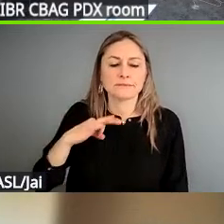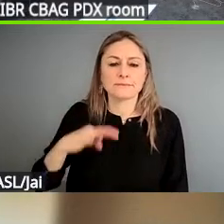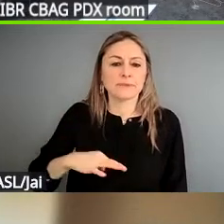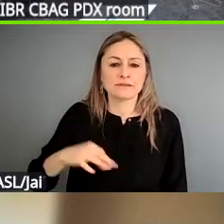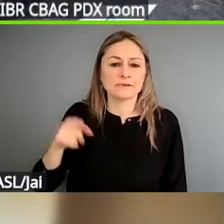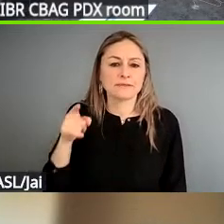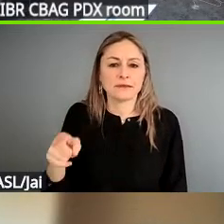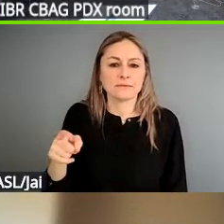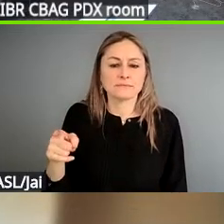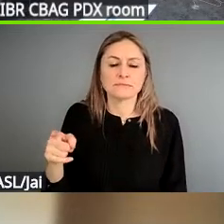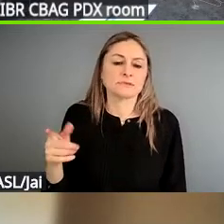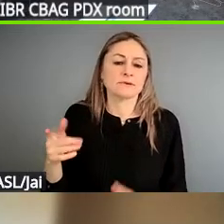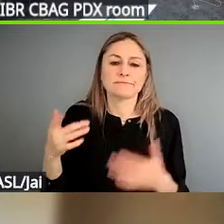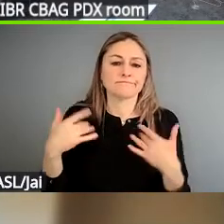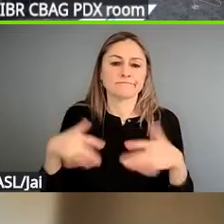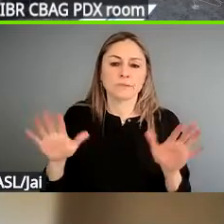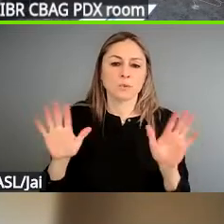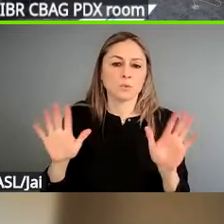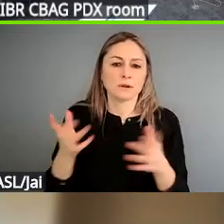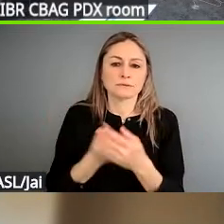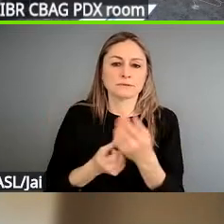don't want to support it.